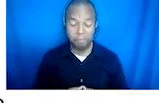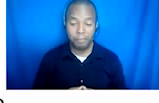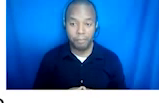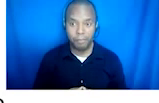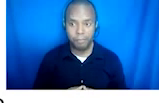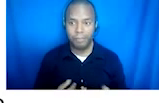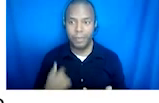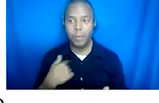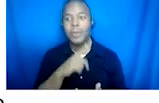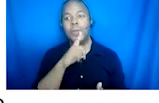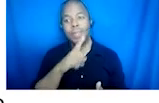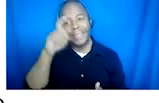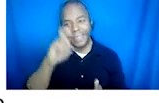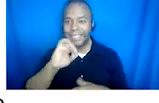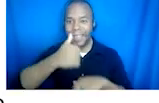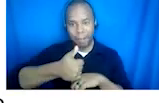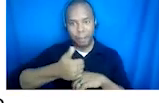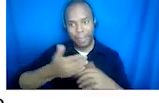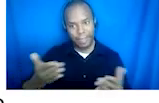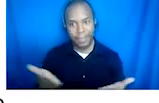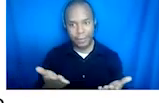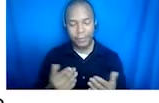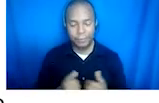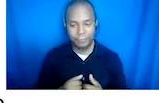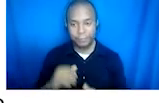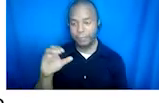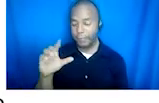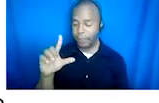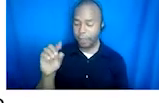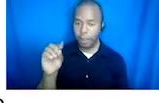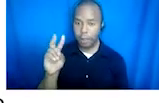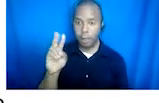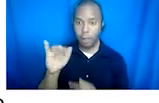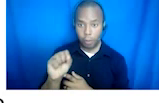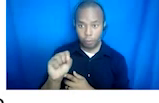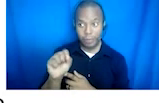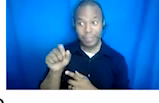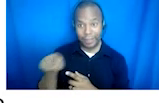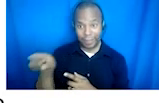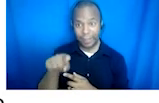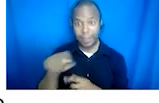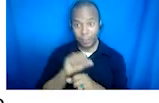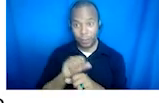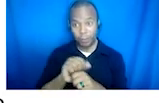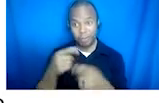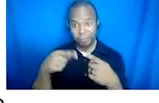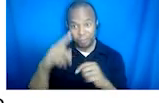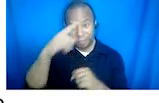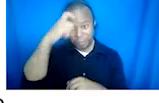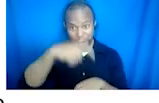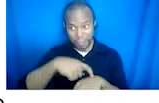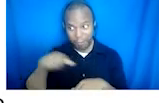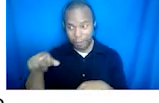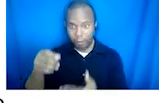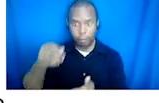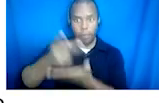really get that set up here. Clovis Community College worked over the summer and they got their